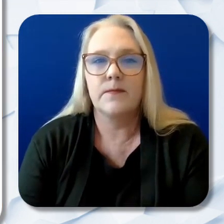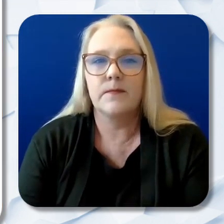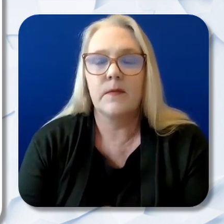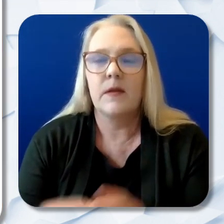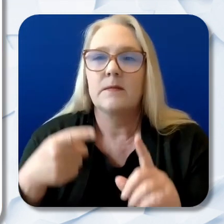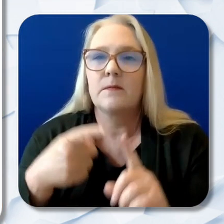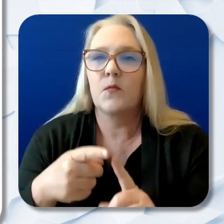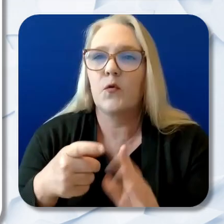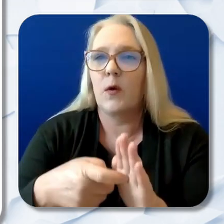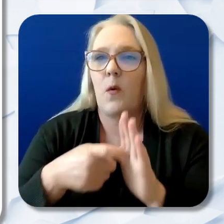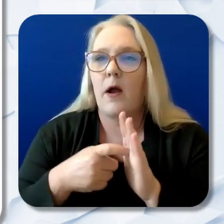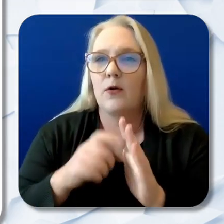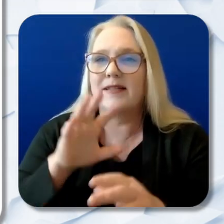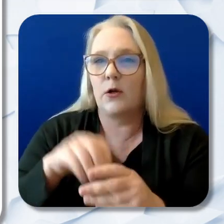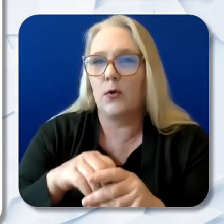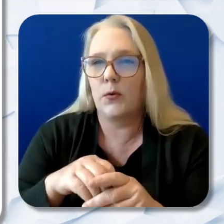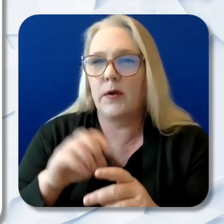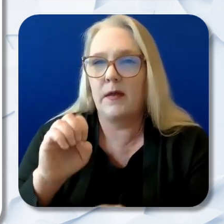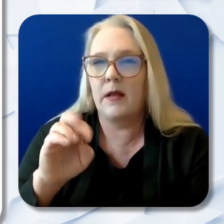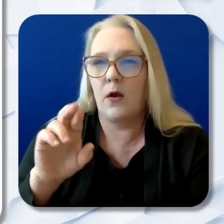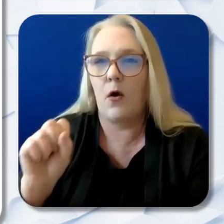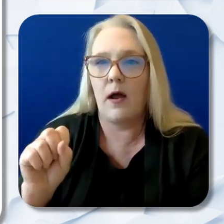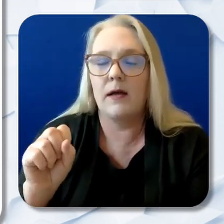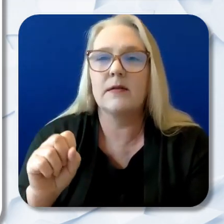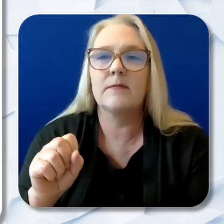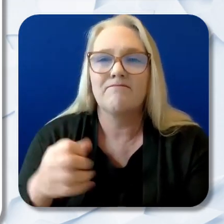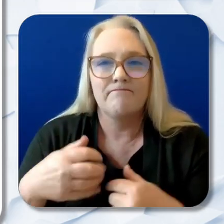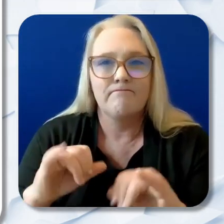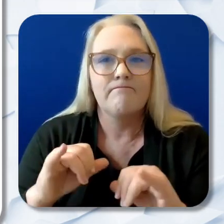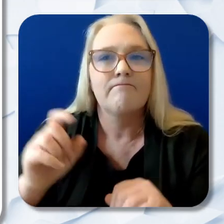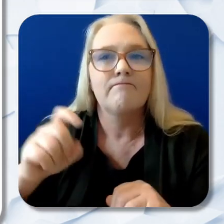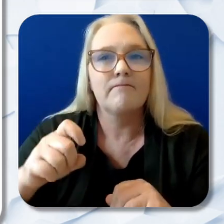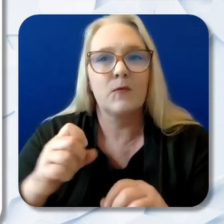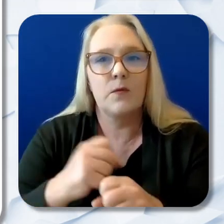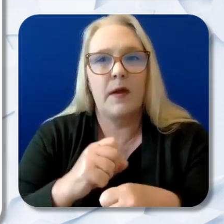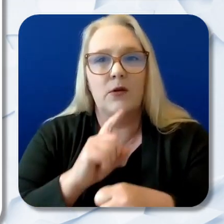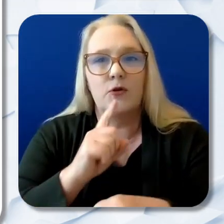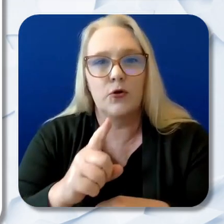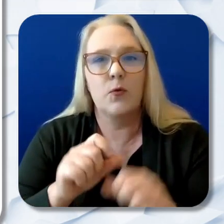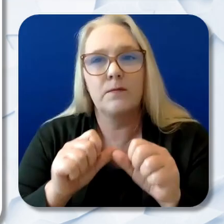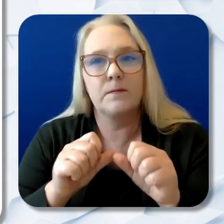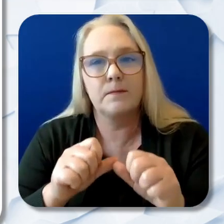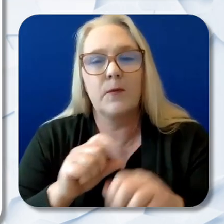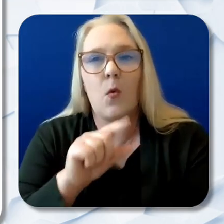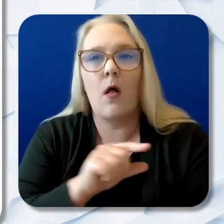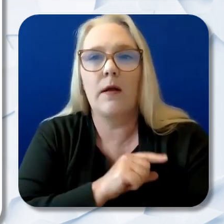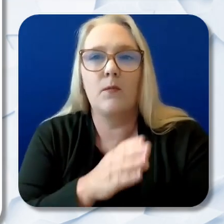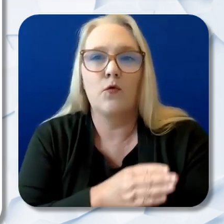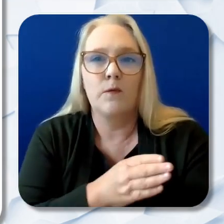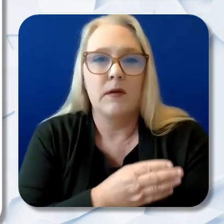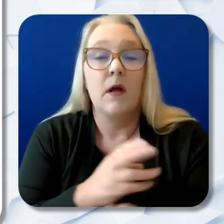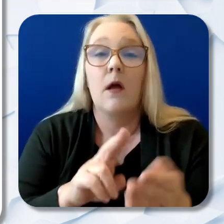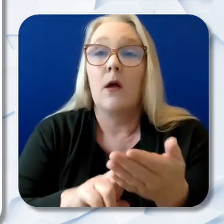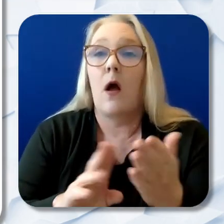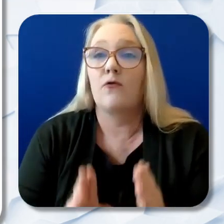Certain requirements that are included in the ERS remain necessary to support quality improvements. Therefore,